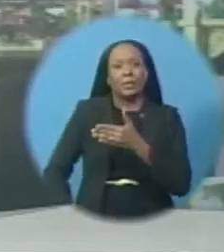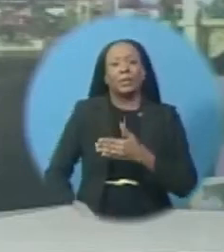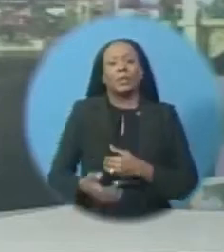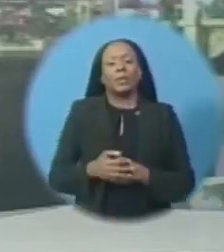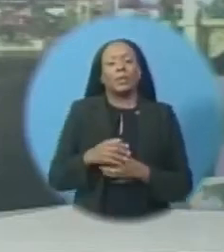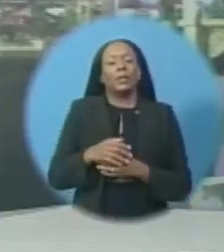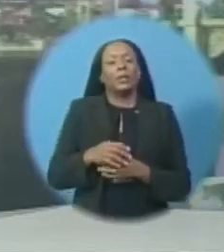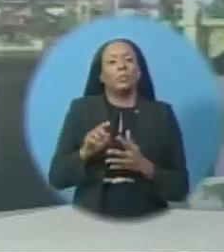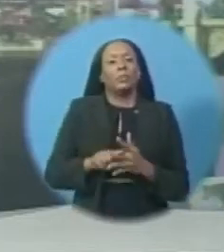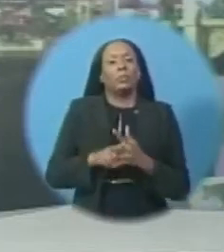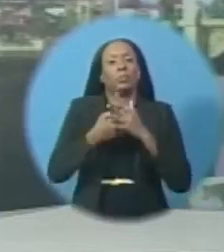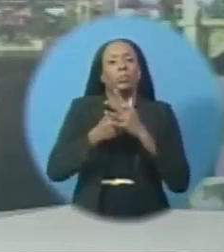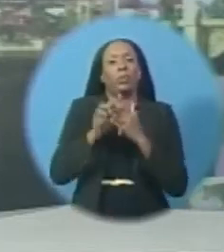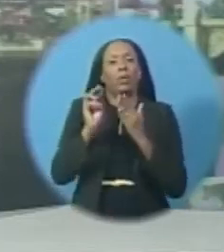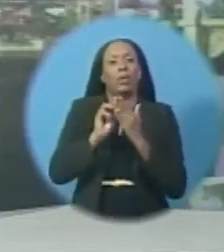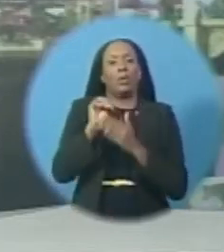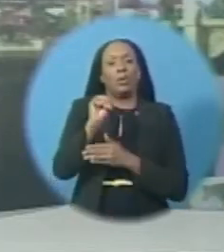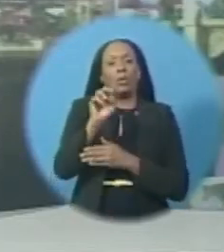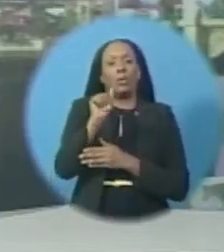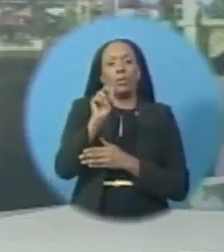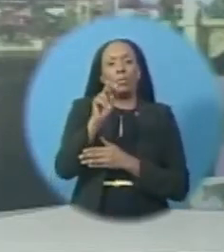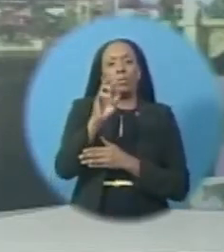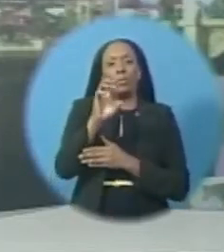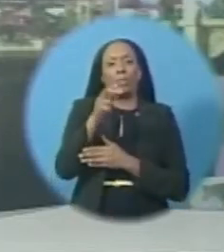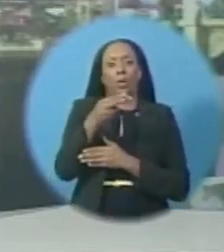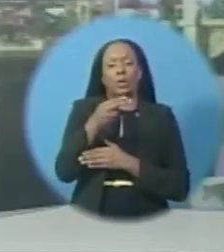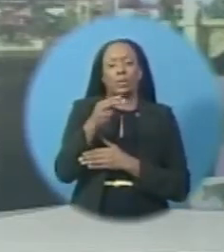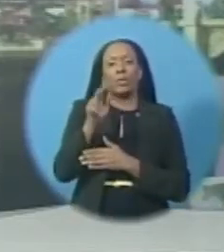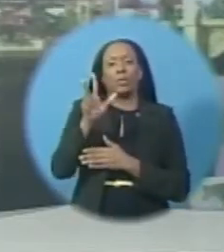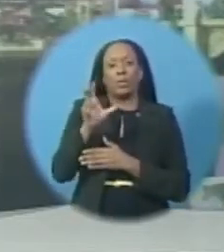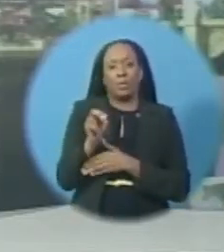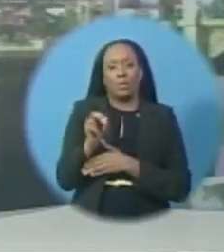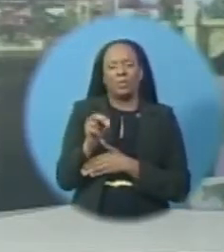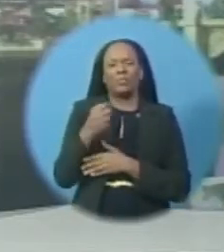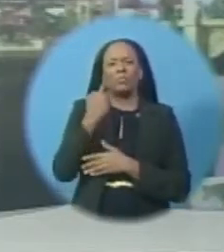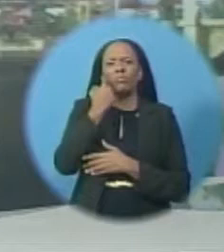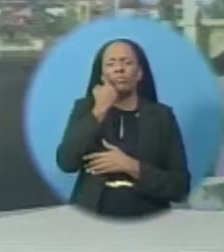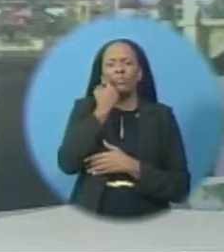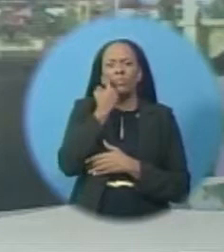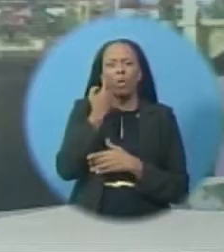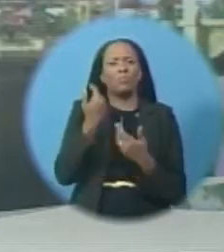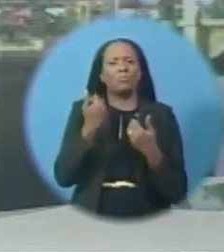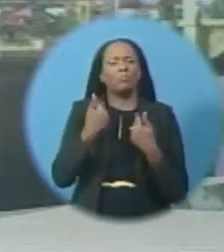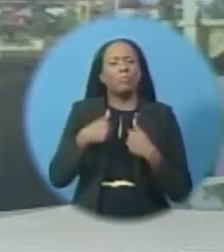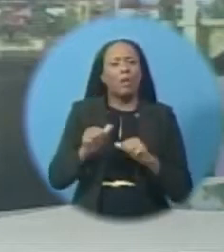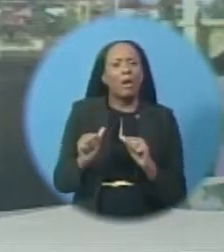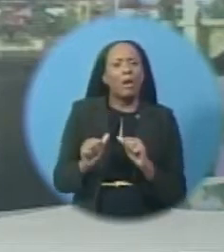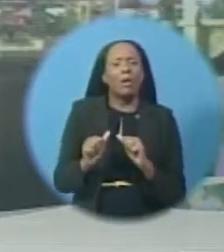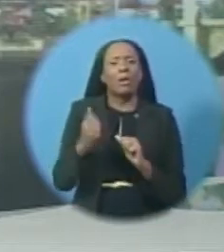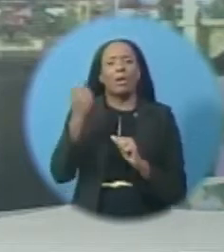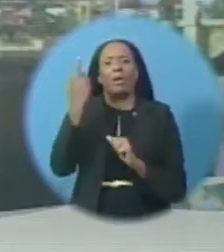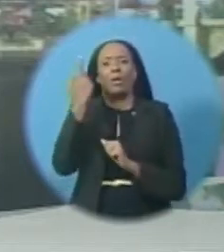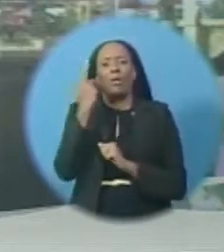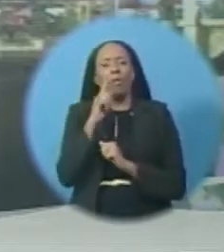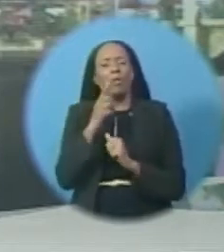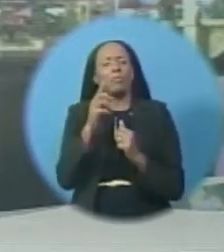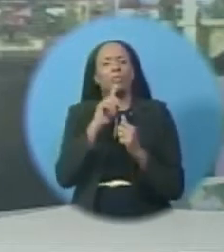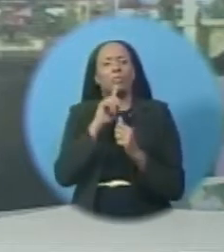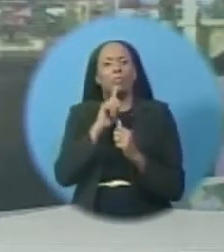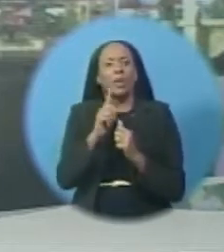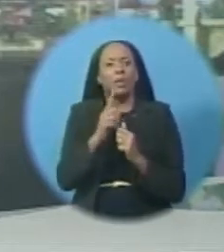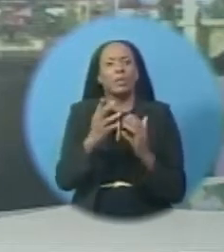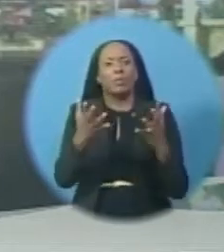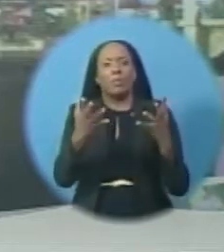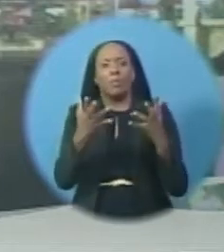on March 30th by U.S. Republican Mike Rogers, is the latest attempt to fulfill U.S. President Donald Trump's promise